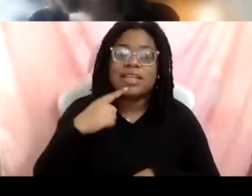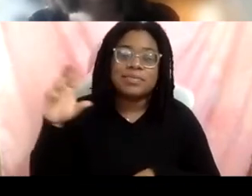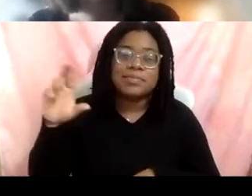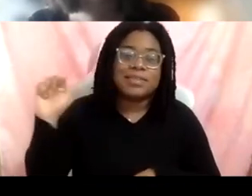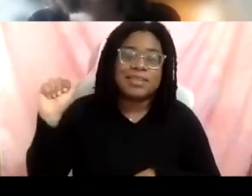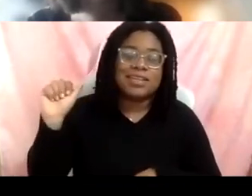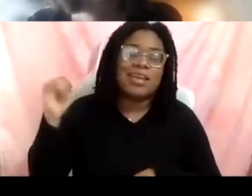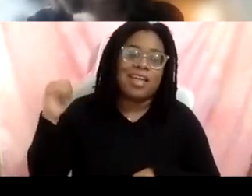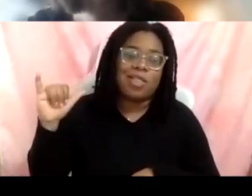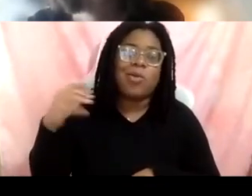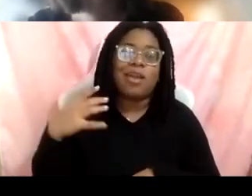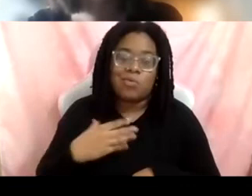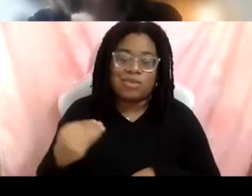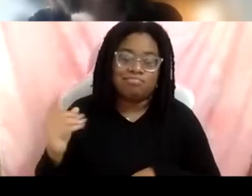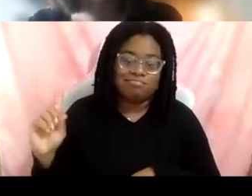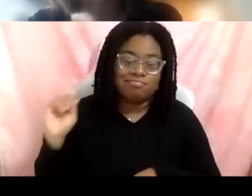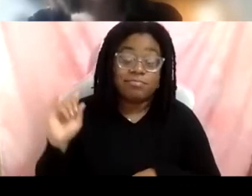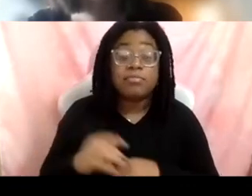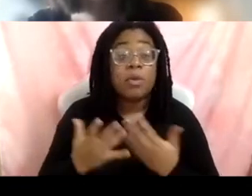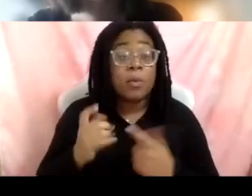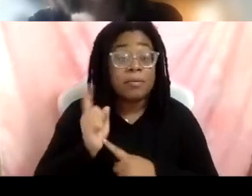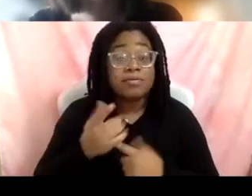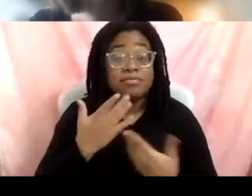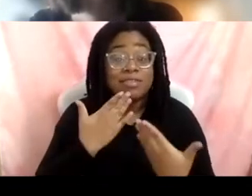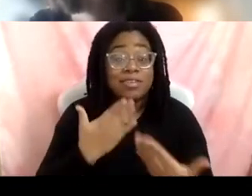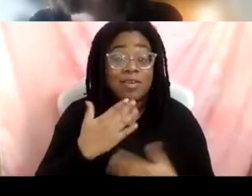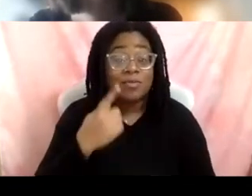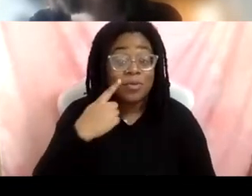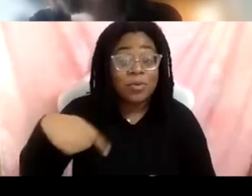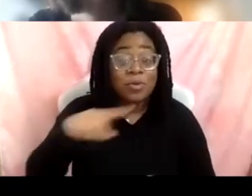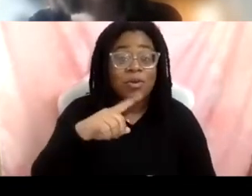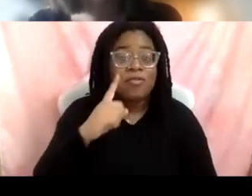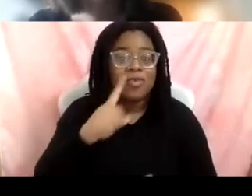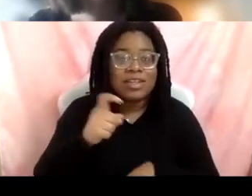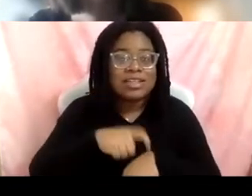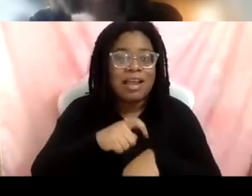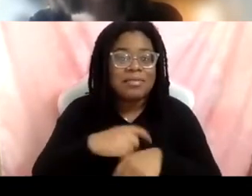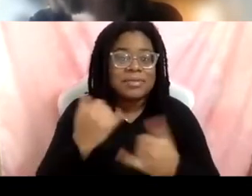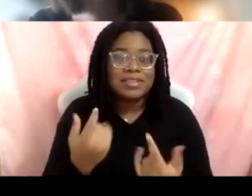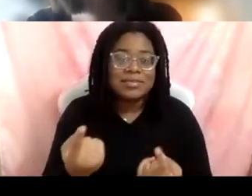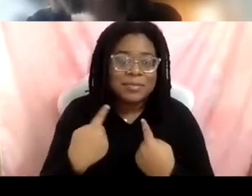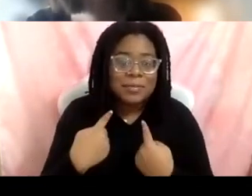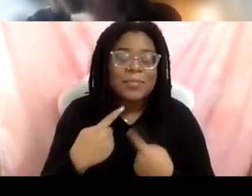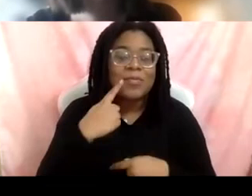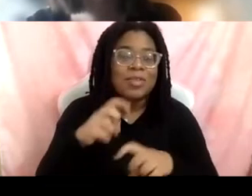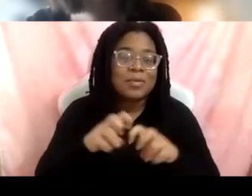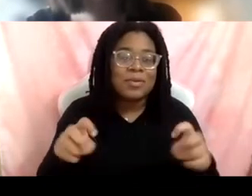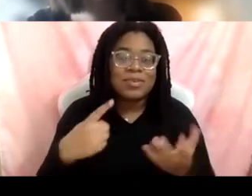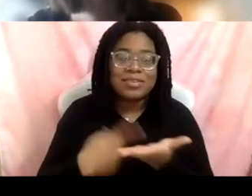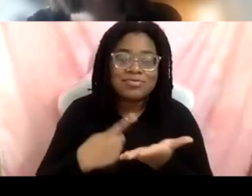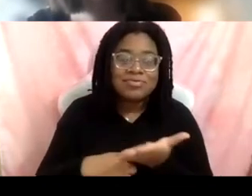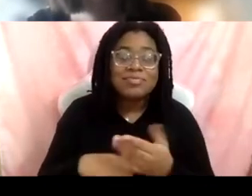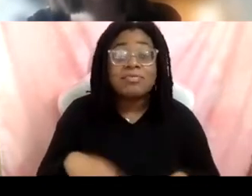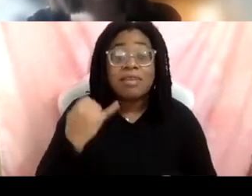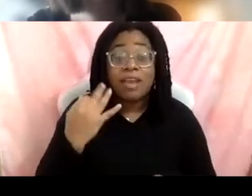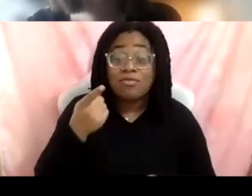yellow. I just want to take a minute to say thank you to all of you for taking the time today to join us for this panel discussion. If you